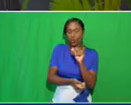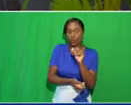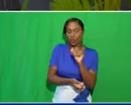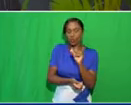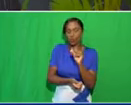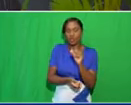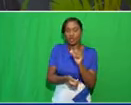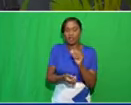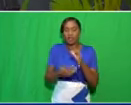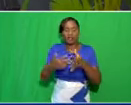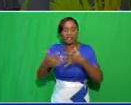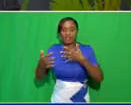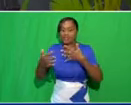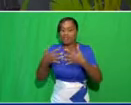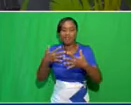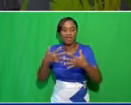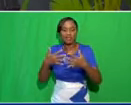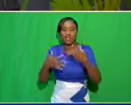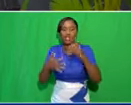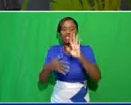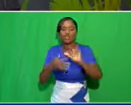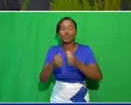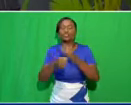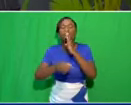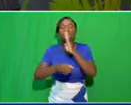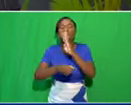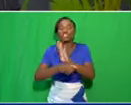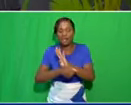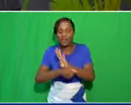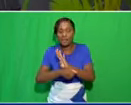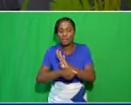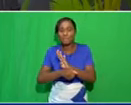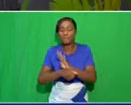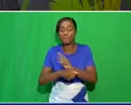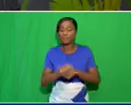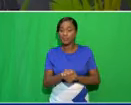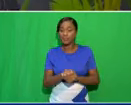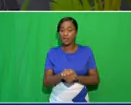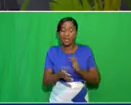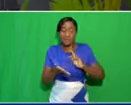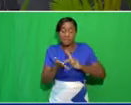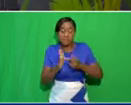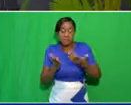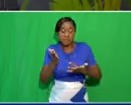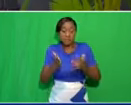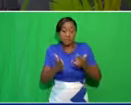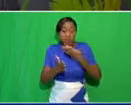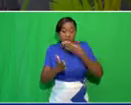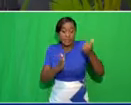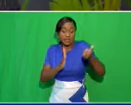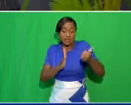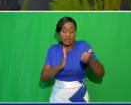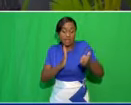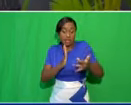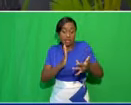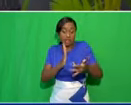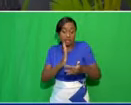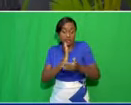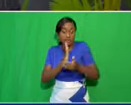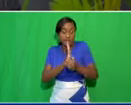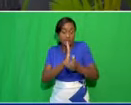a doctor. It means that you're going to be a more efficient technician. It means that you